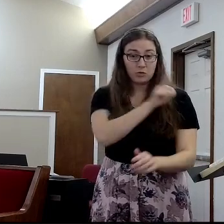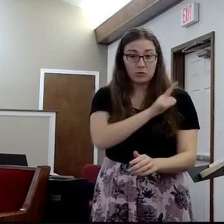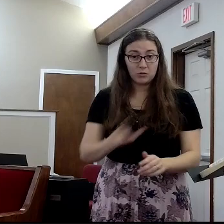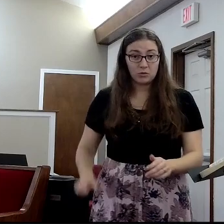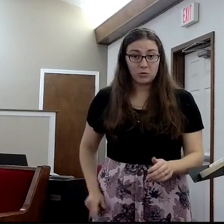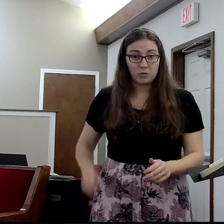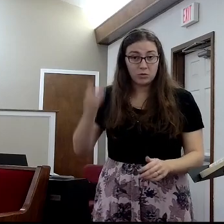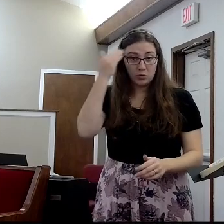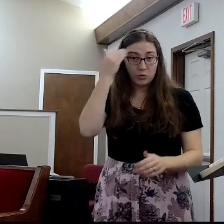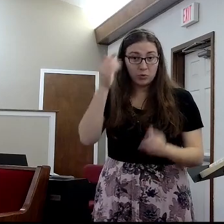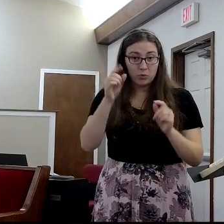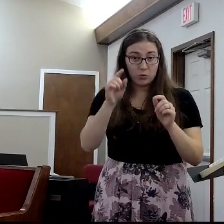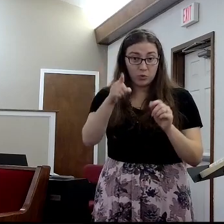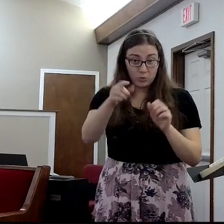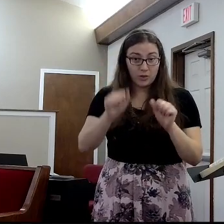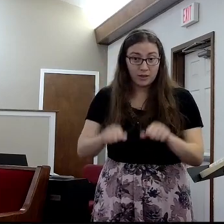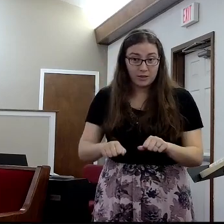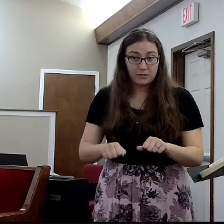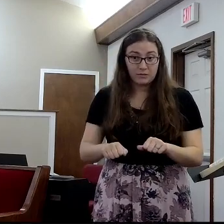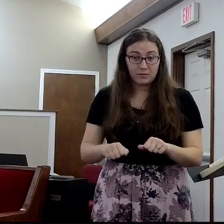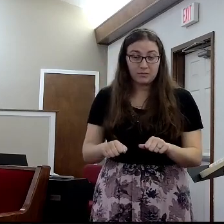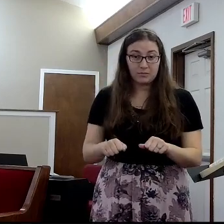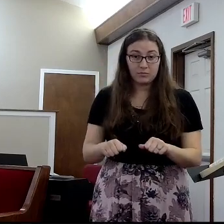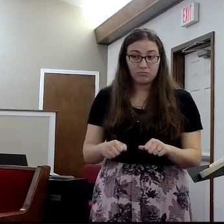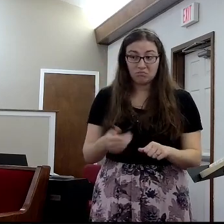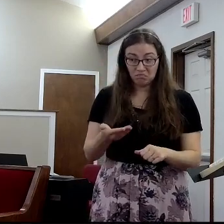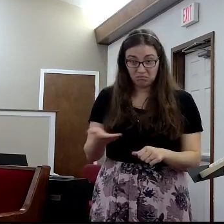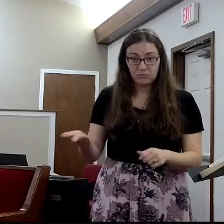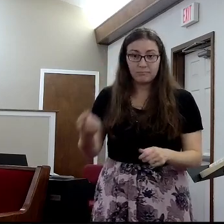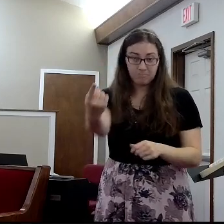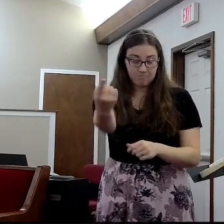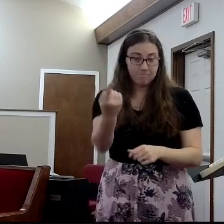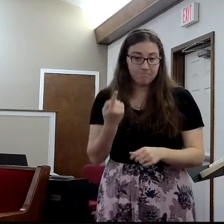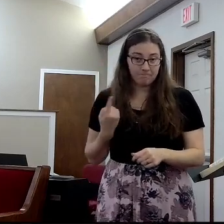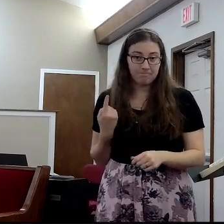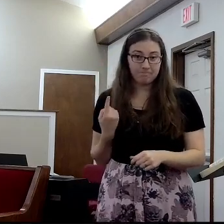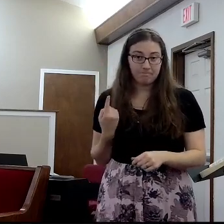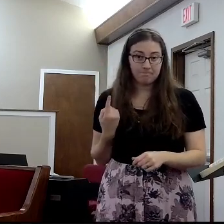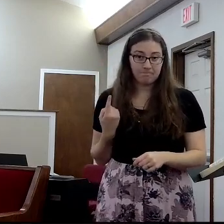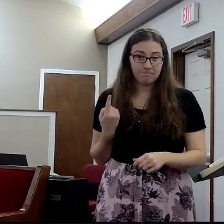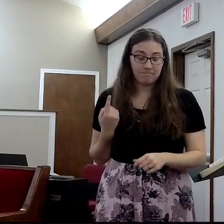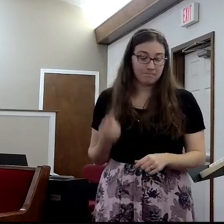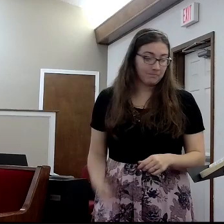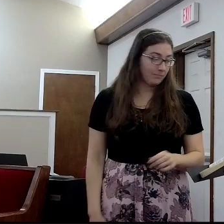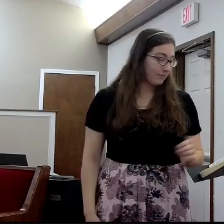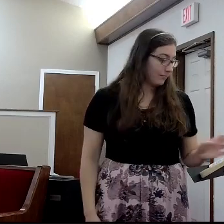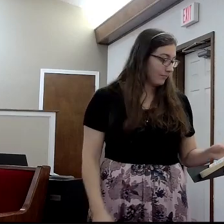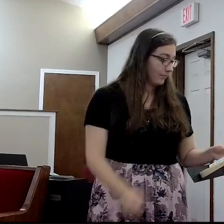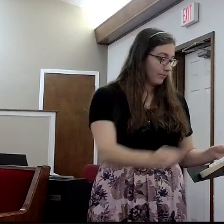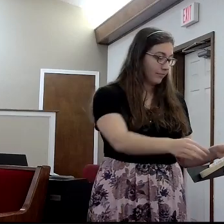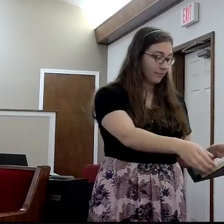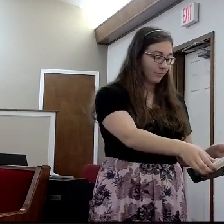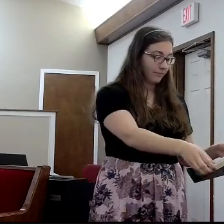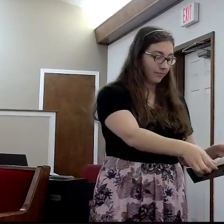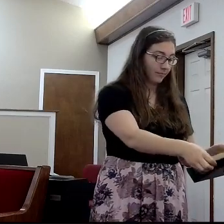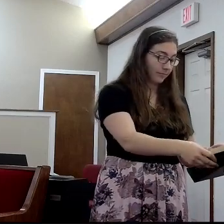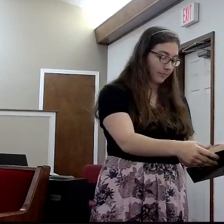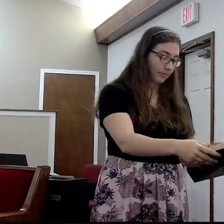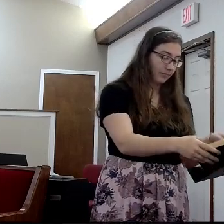want to be shown how to know the Lord out of the Bible, know that you can go to heaven. The altar's open.